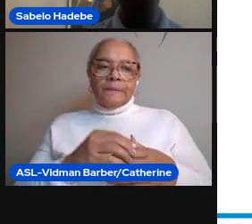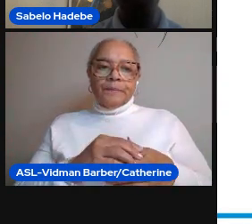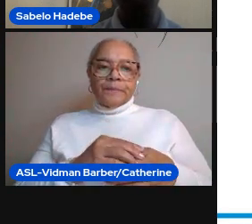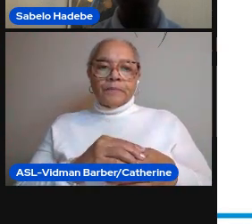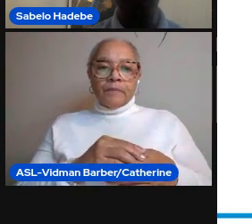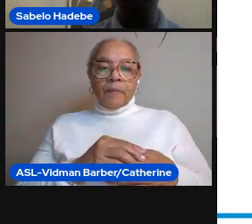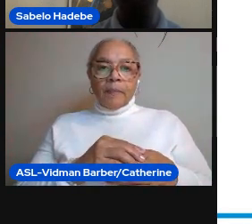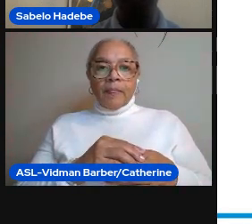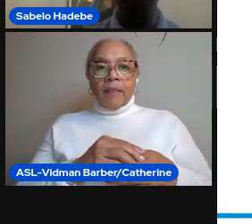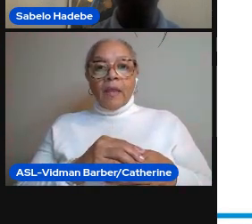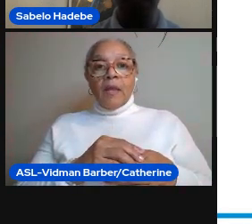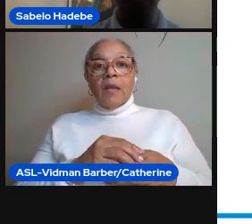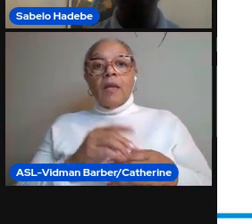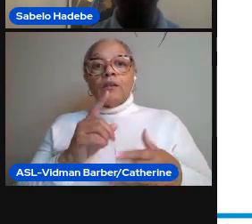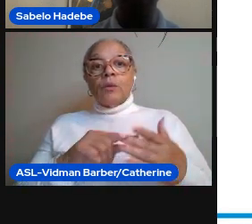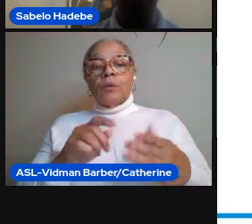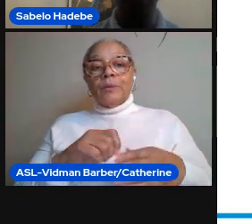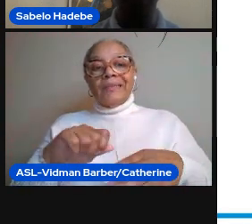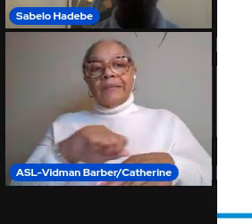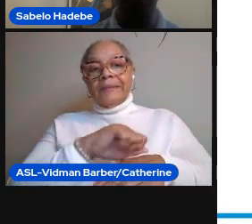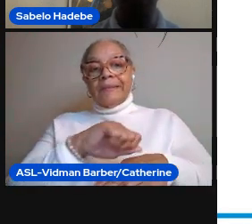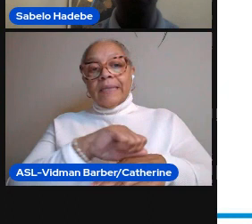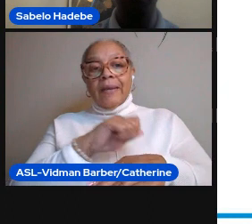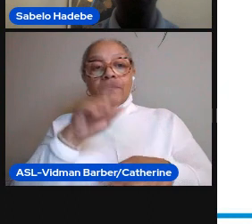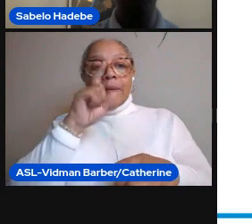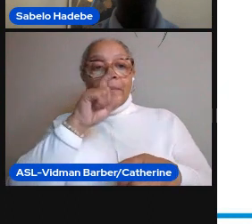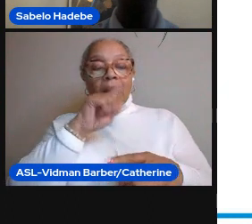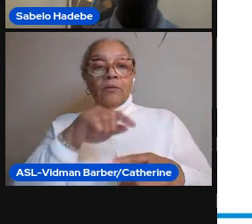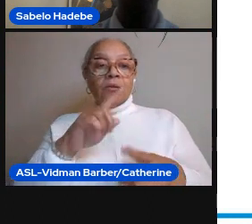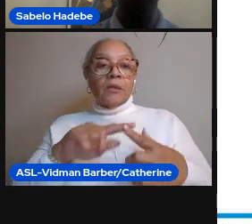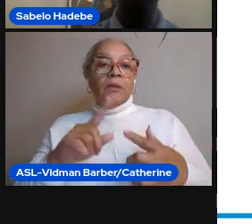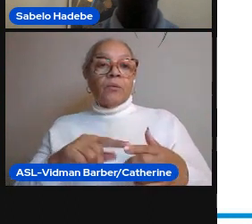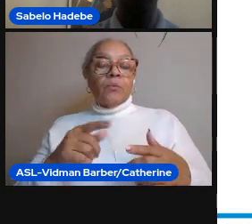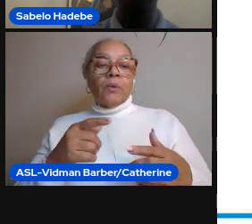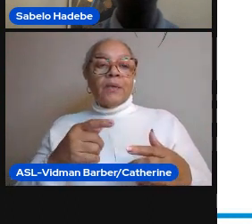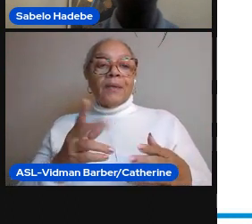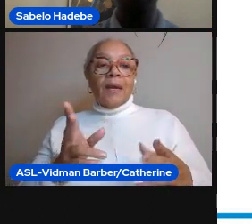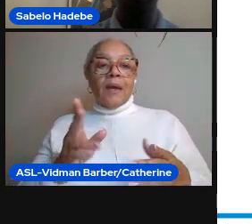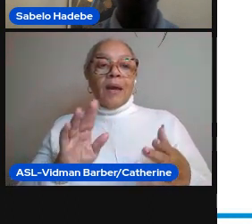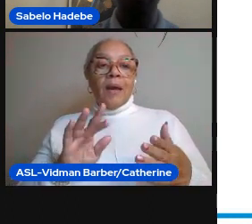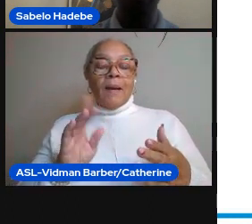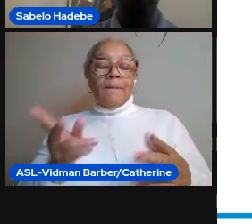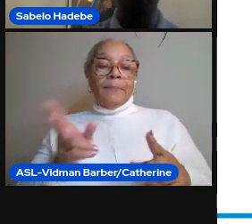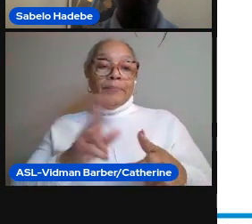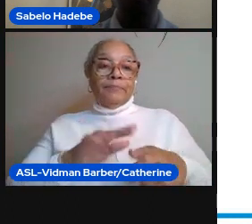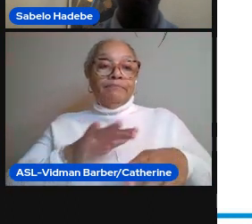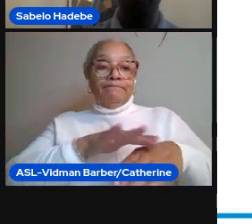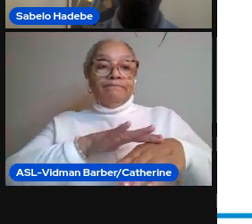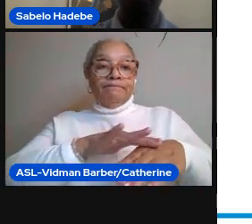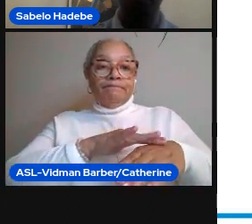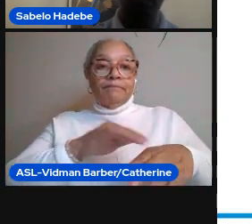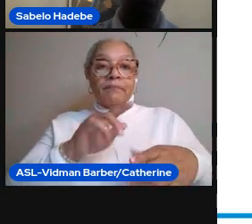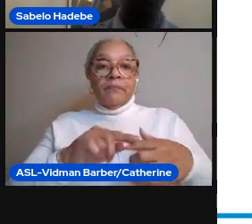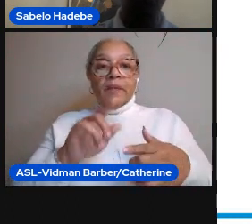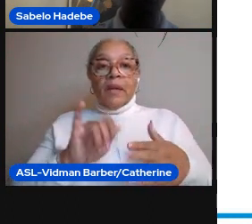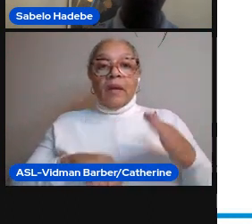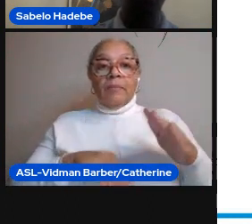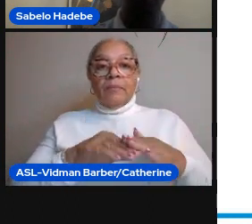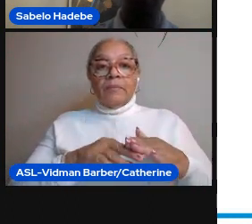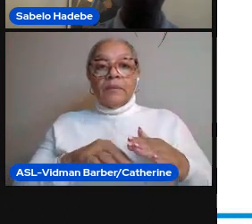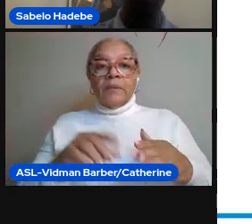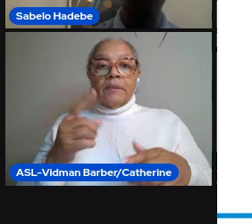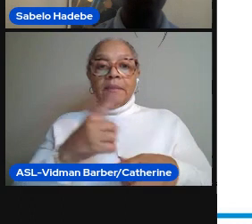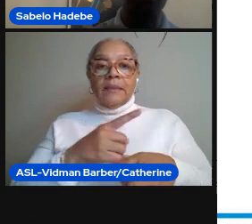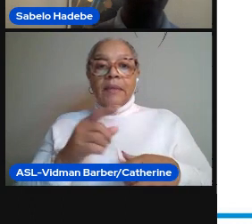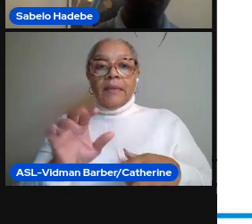we do is we shave the mouse and we apply it topically until day 9, and then you sacrifice at day 10. So all that